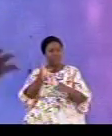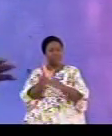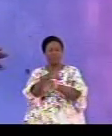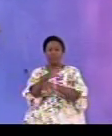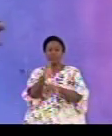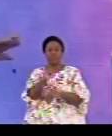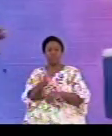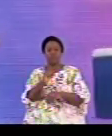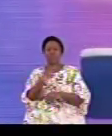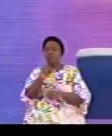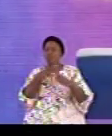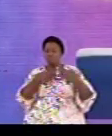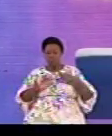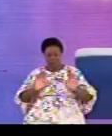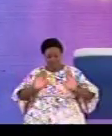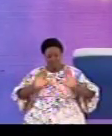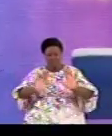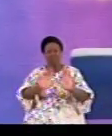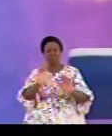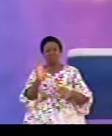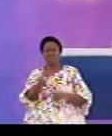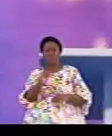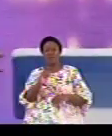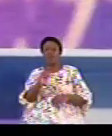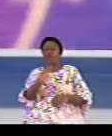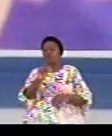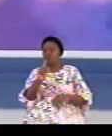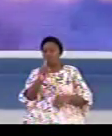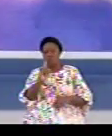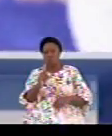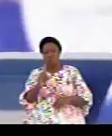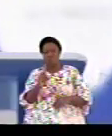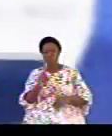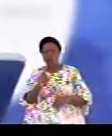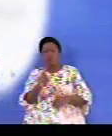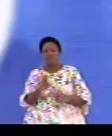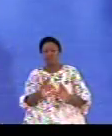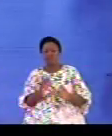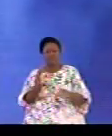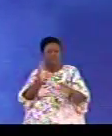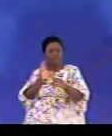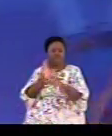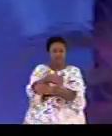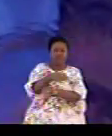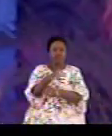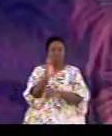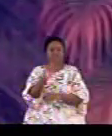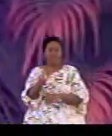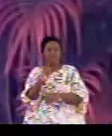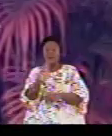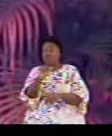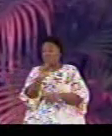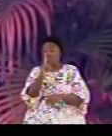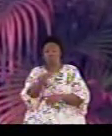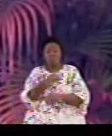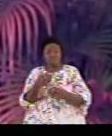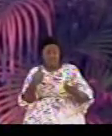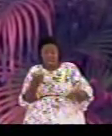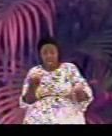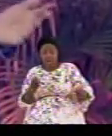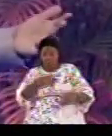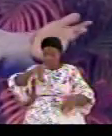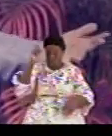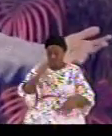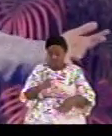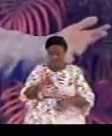nobody pushing them nobody knocks them nobody cursed them and said you